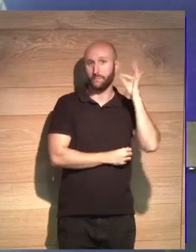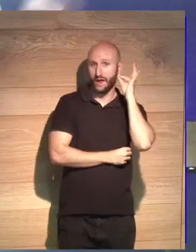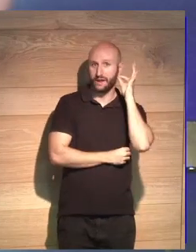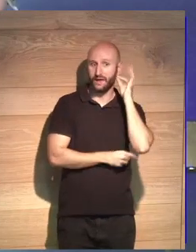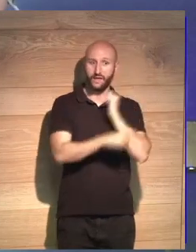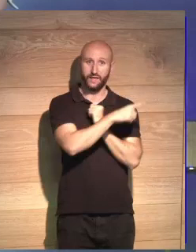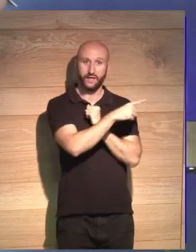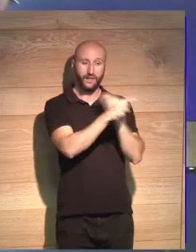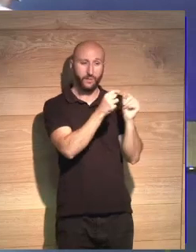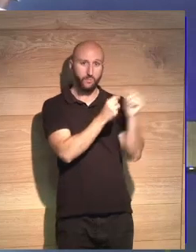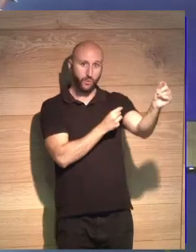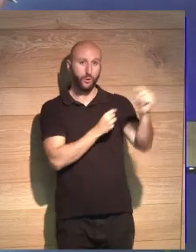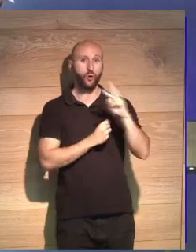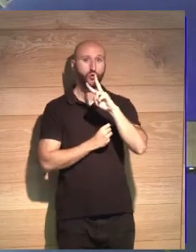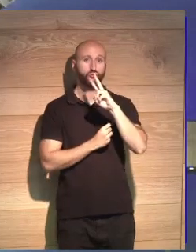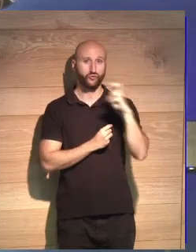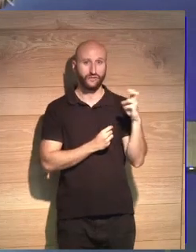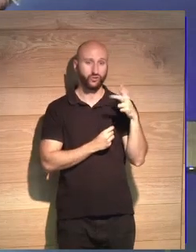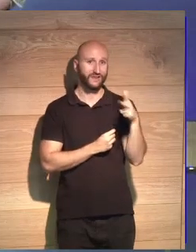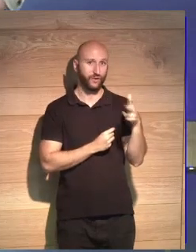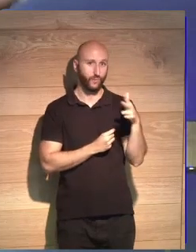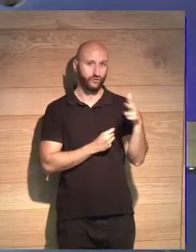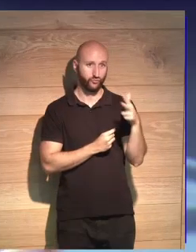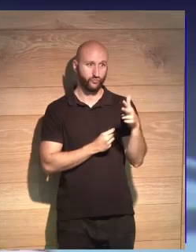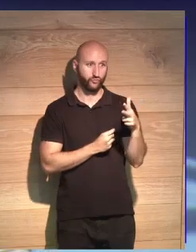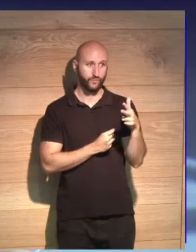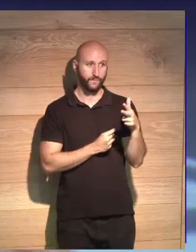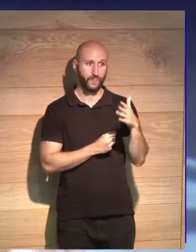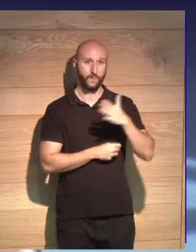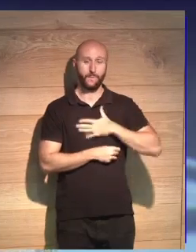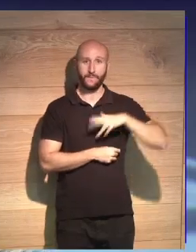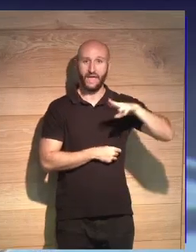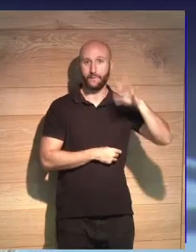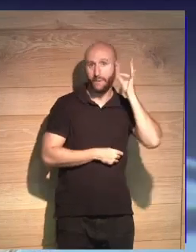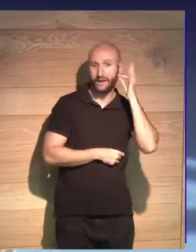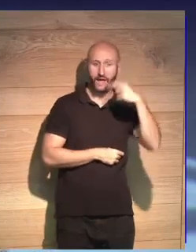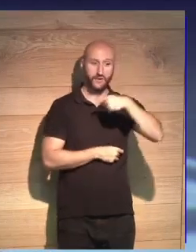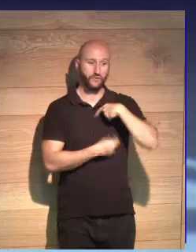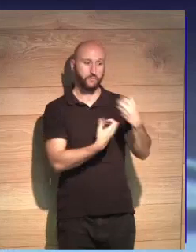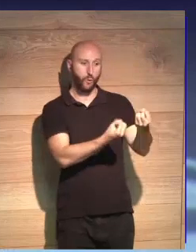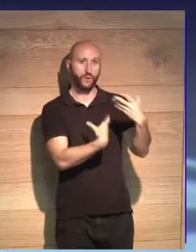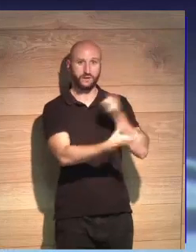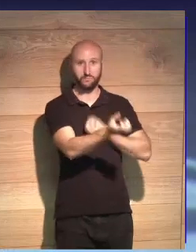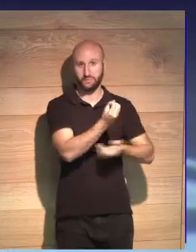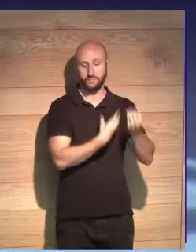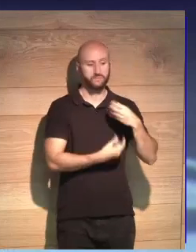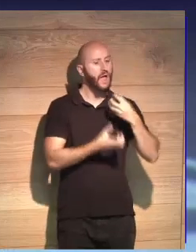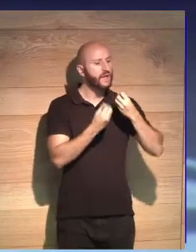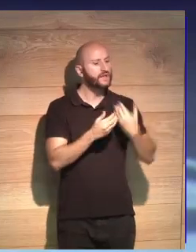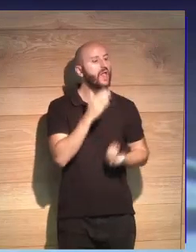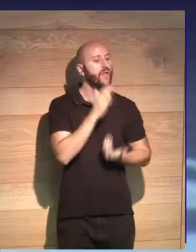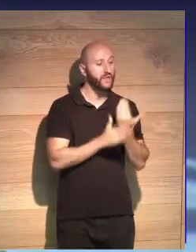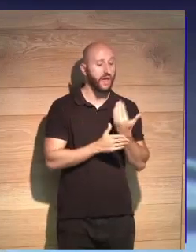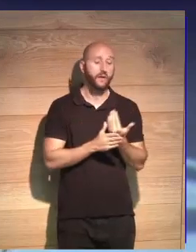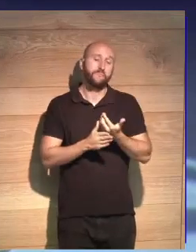been playing fishing with my sister, who is 200 kilometers away from me, and this has been a meeting point